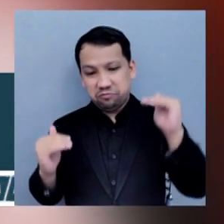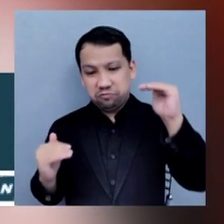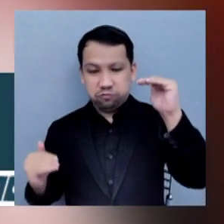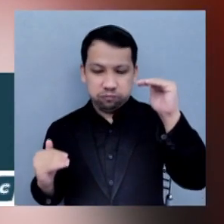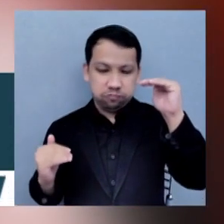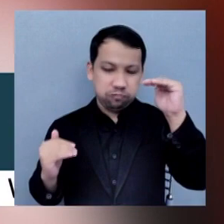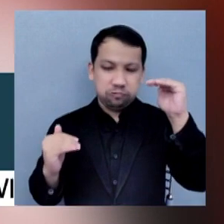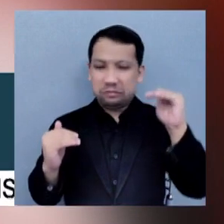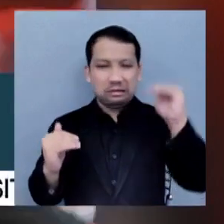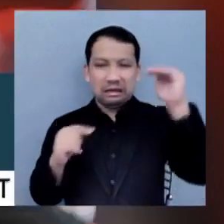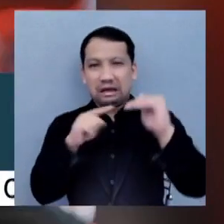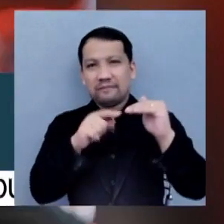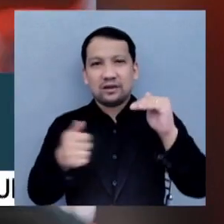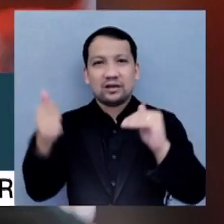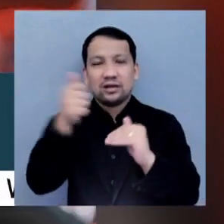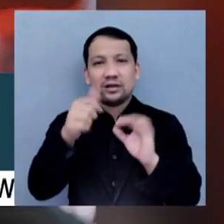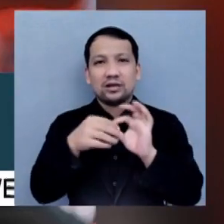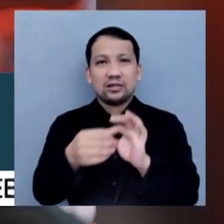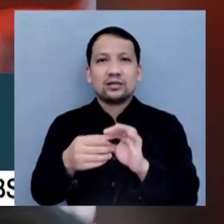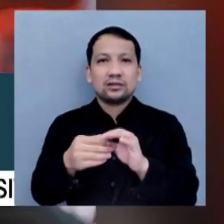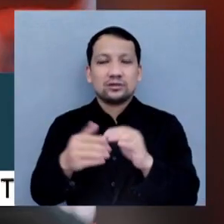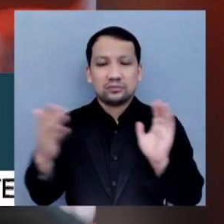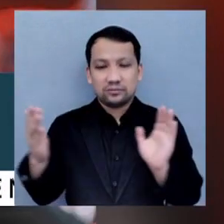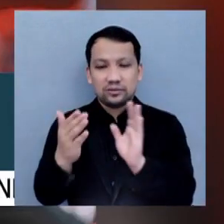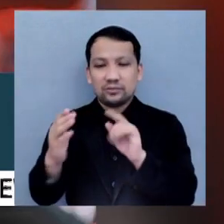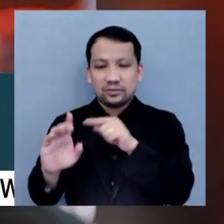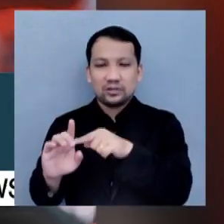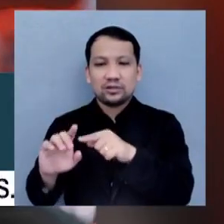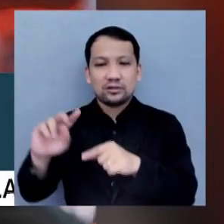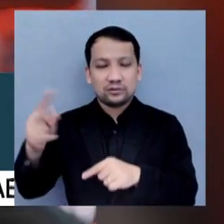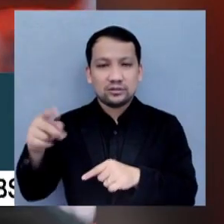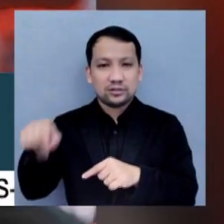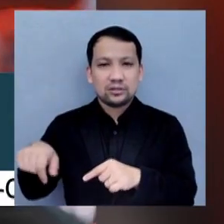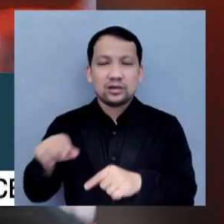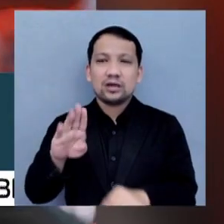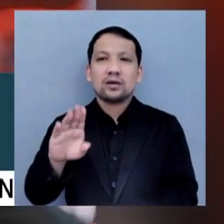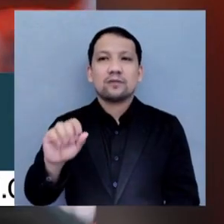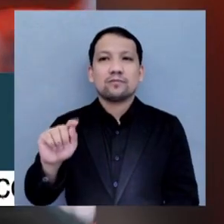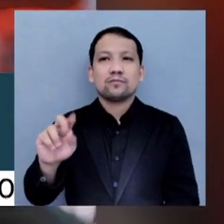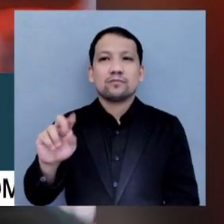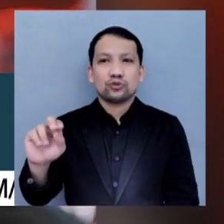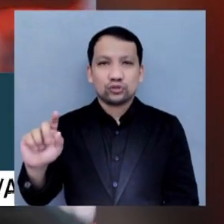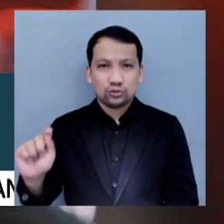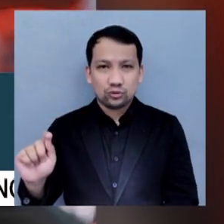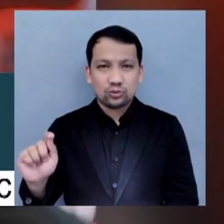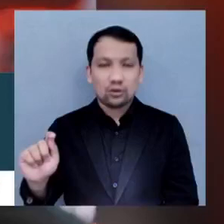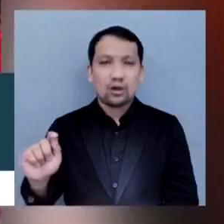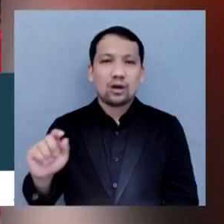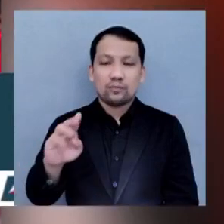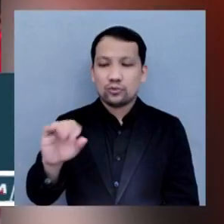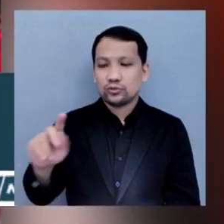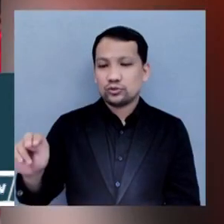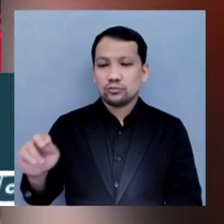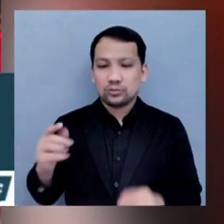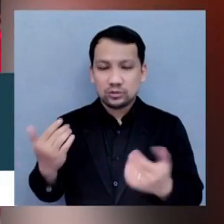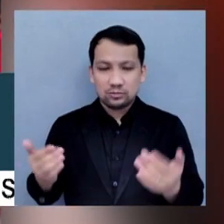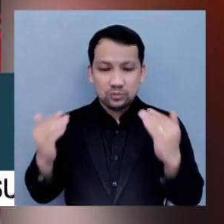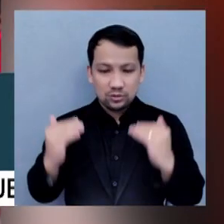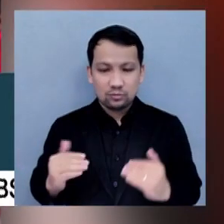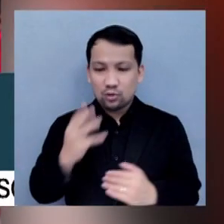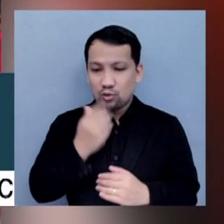now move on to the playoffs, where they will face the second seed Boston Celtics. The Heat, on the other hand, will play the winner of